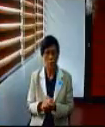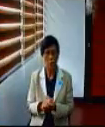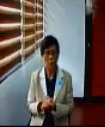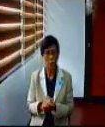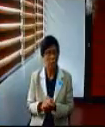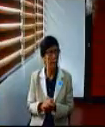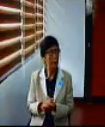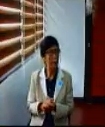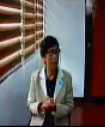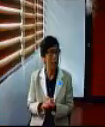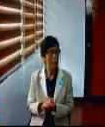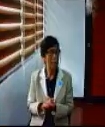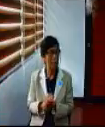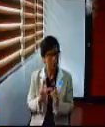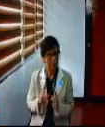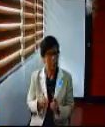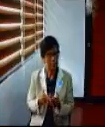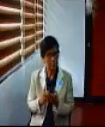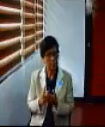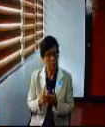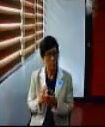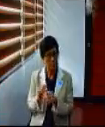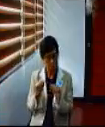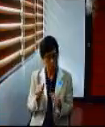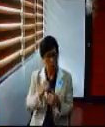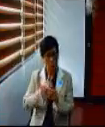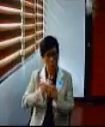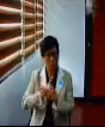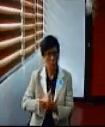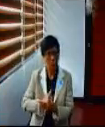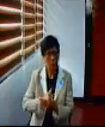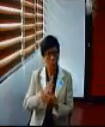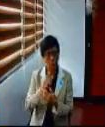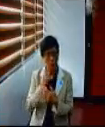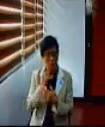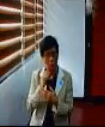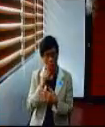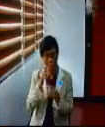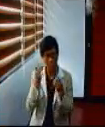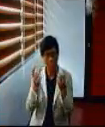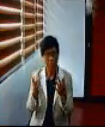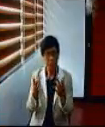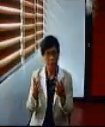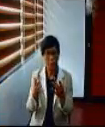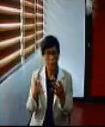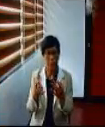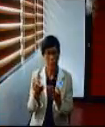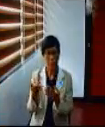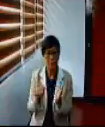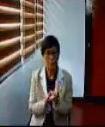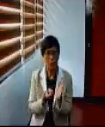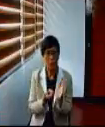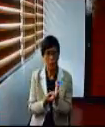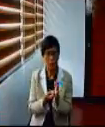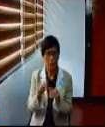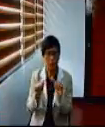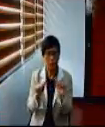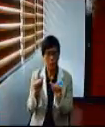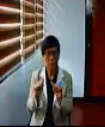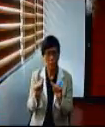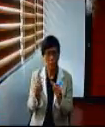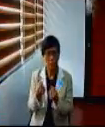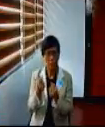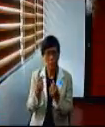For human rights is that they will avoid doing or causing this harm. Where evidence from the assessment suggests that not